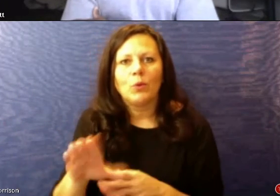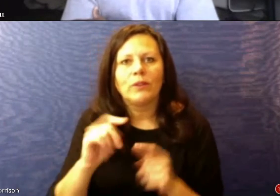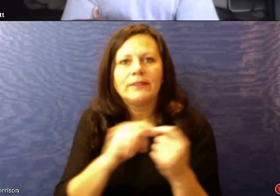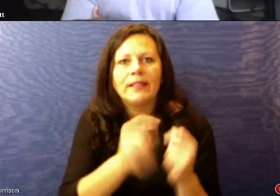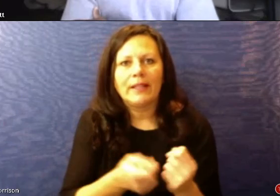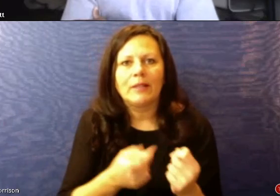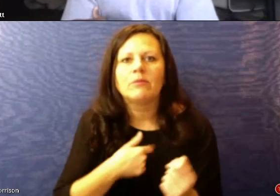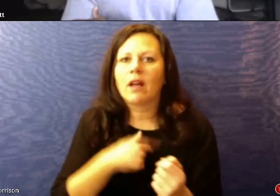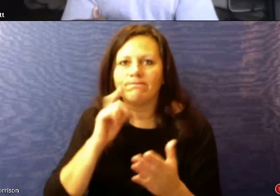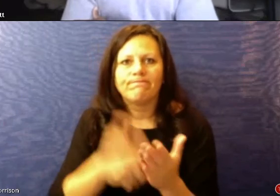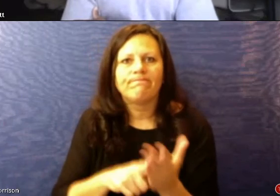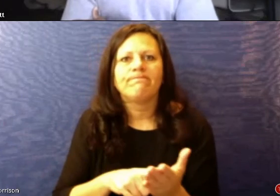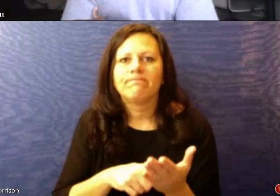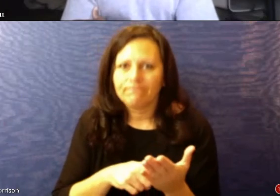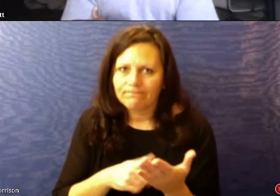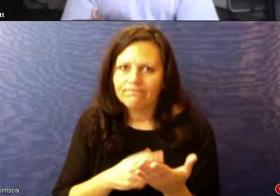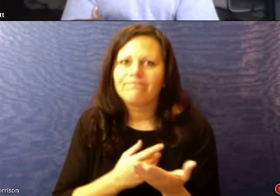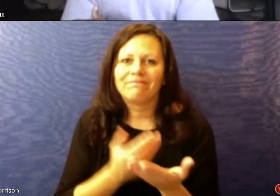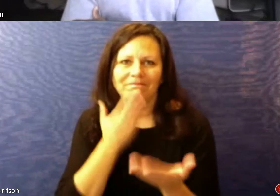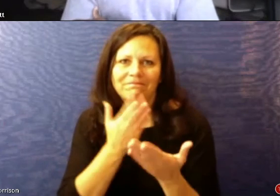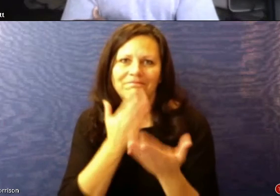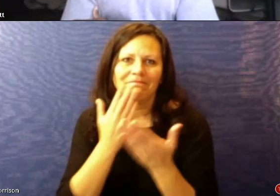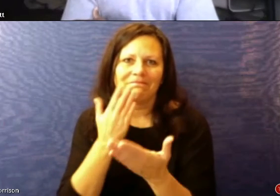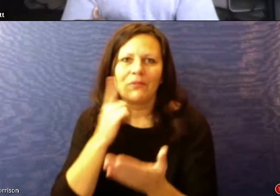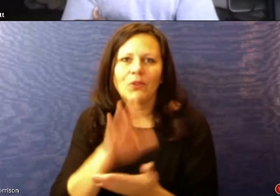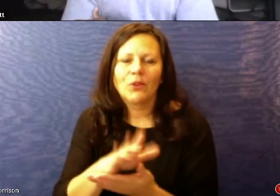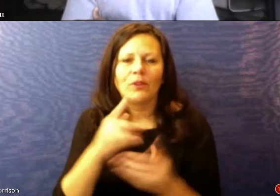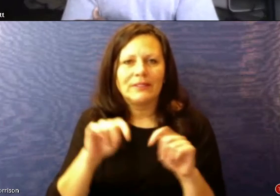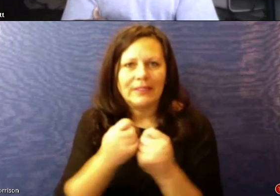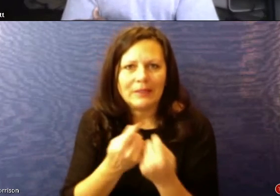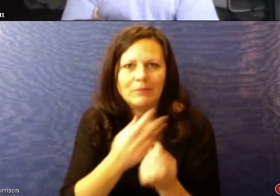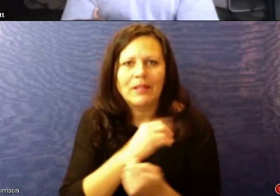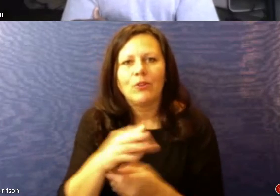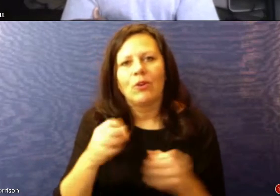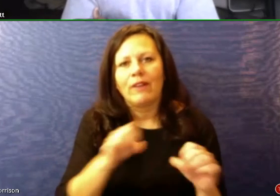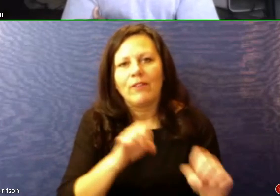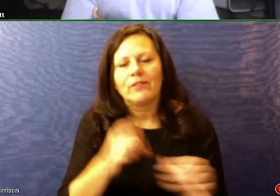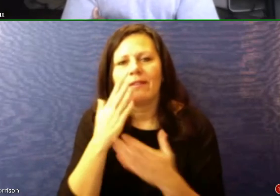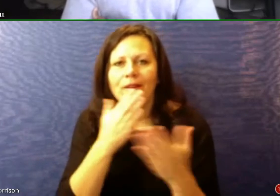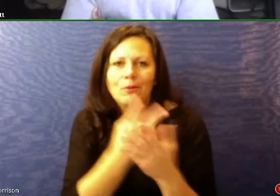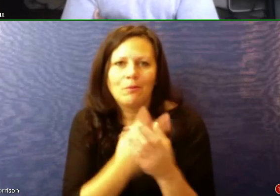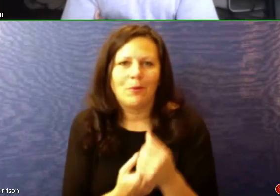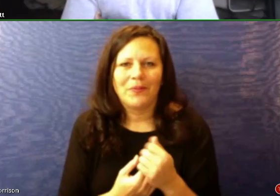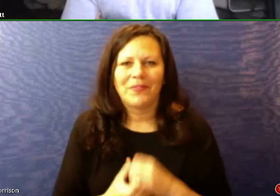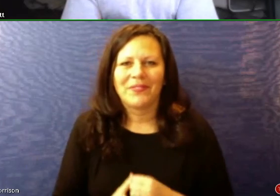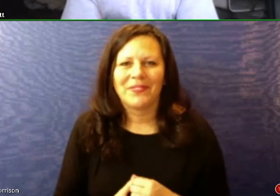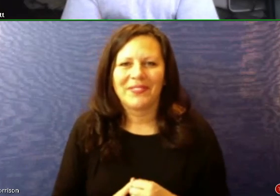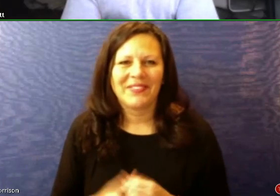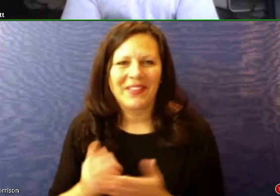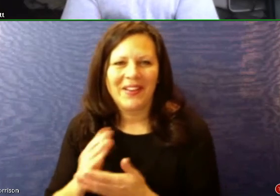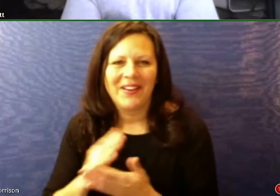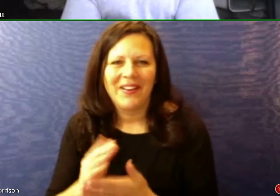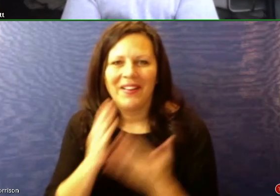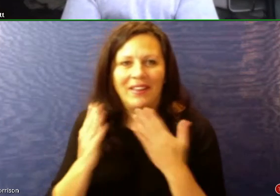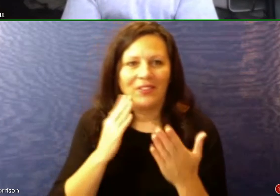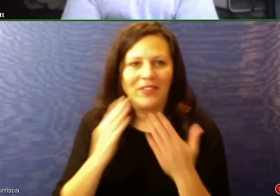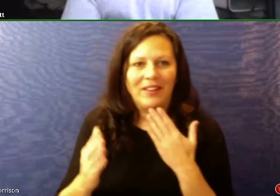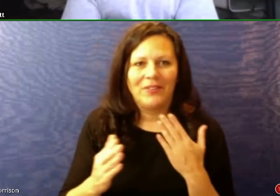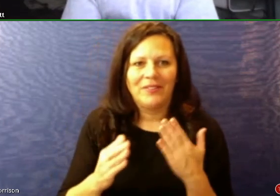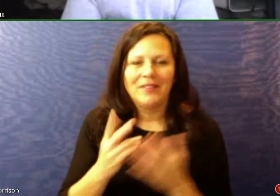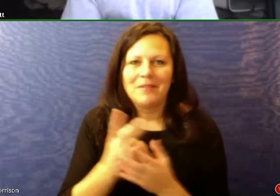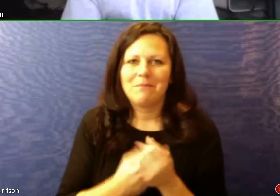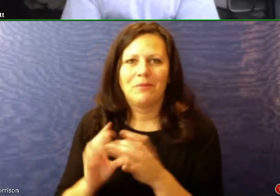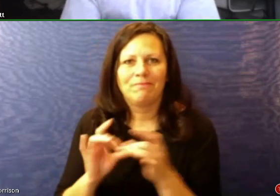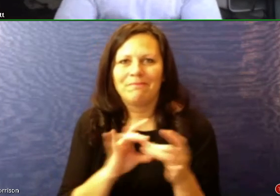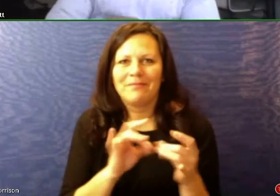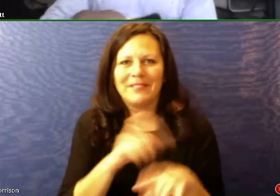in your efforts. So thank you so much, Jeff and Brian. Thank you. All right. Thanks so much for having me. And we thank you.